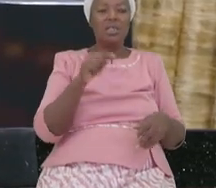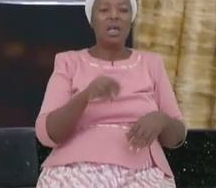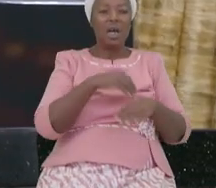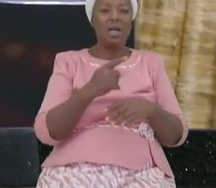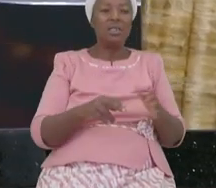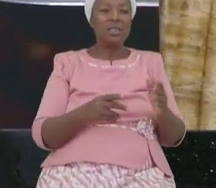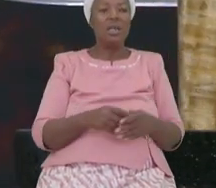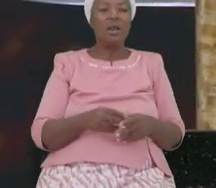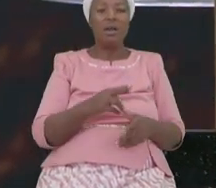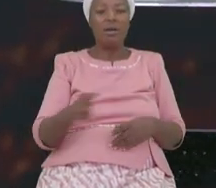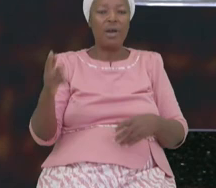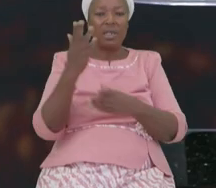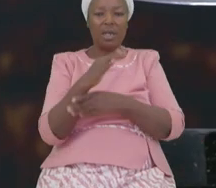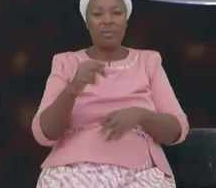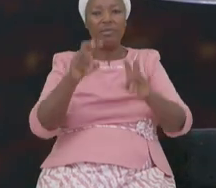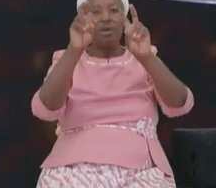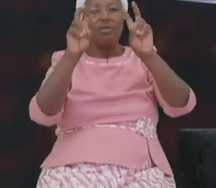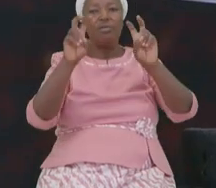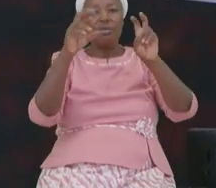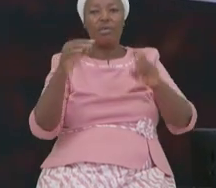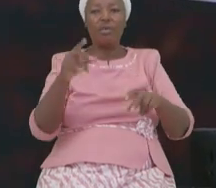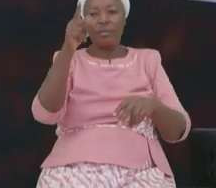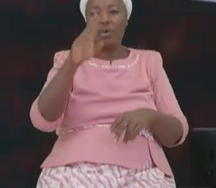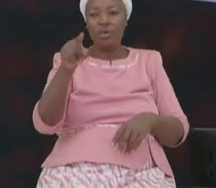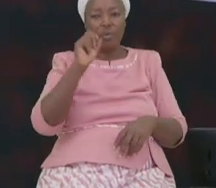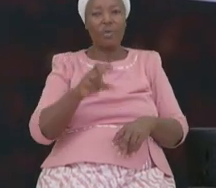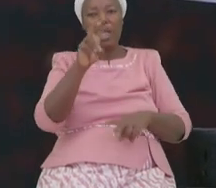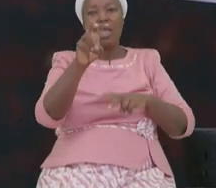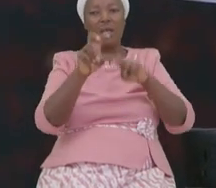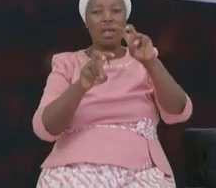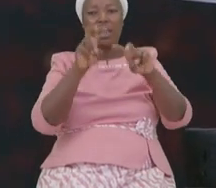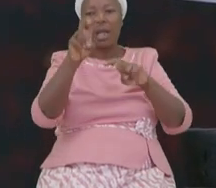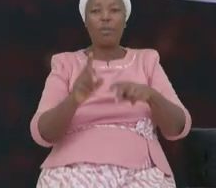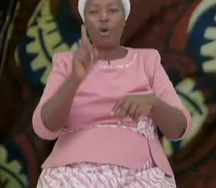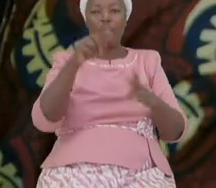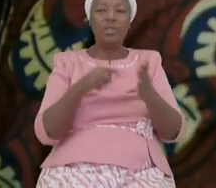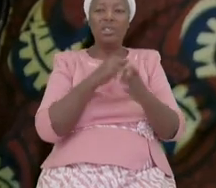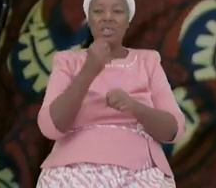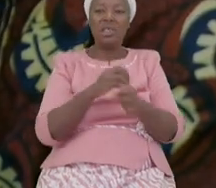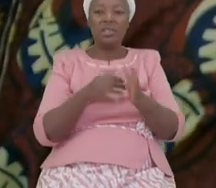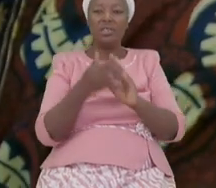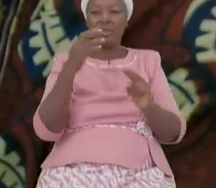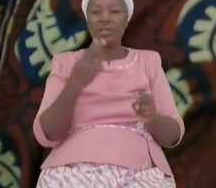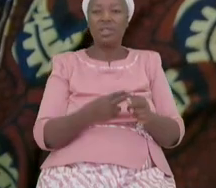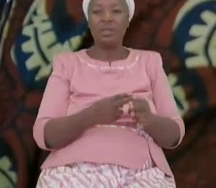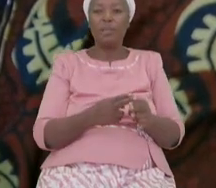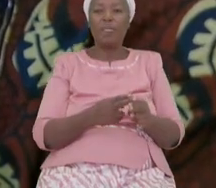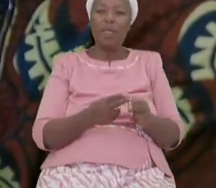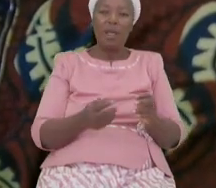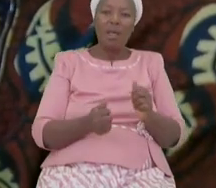of the throne of God. You will climb up this year in Jesus' name.